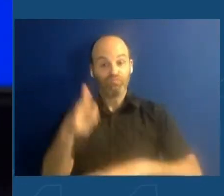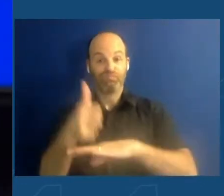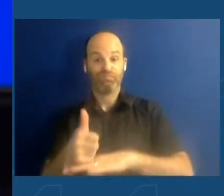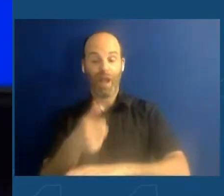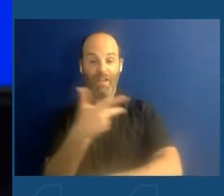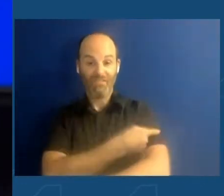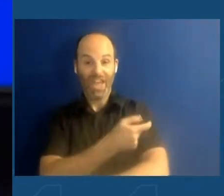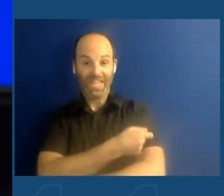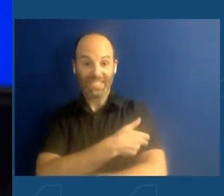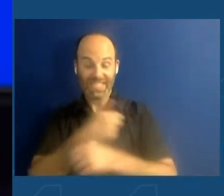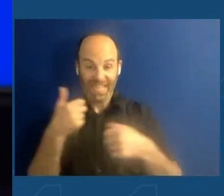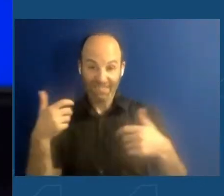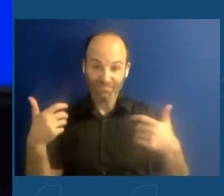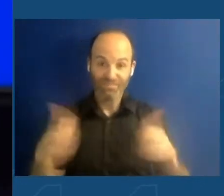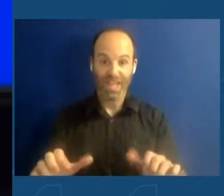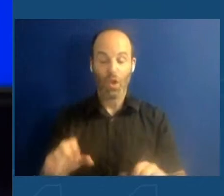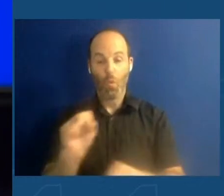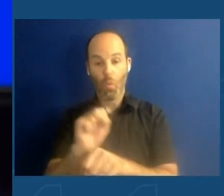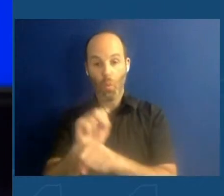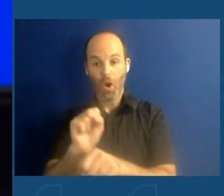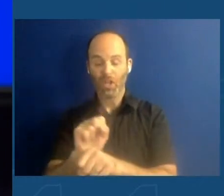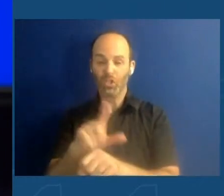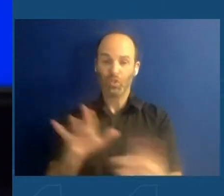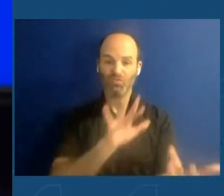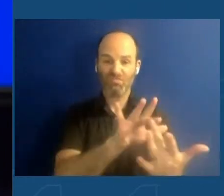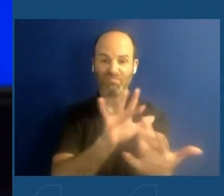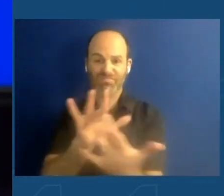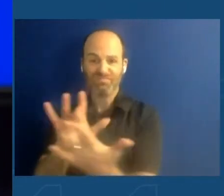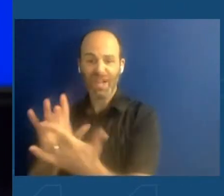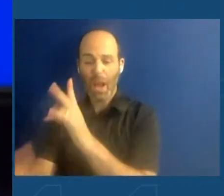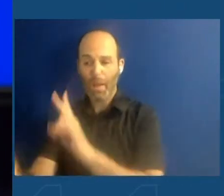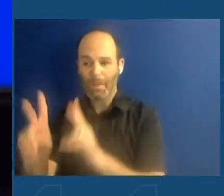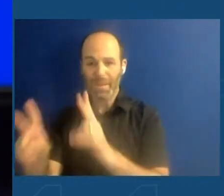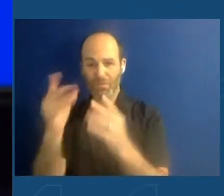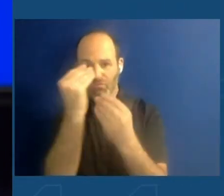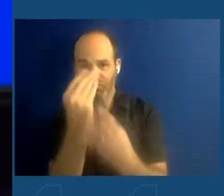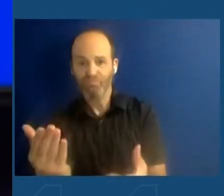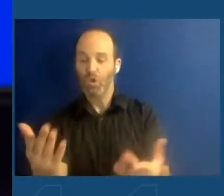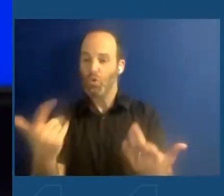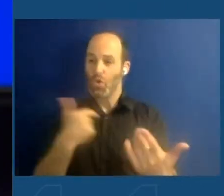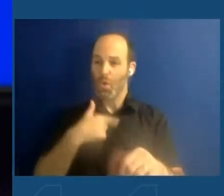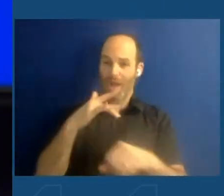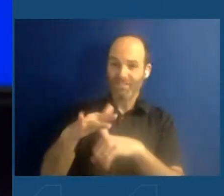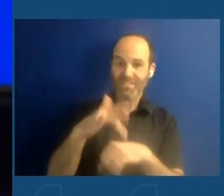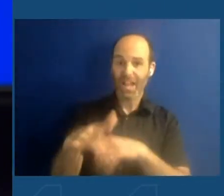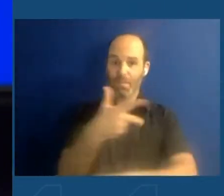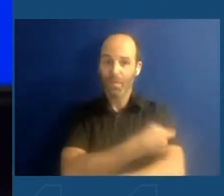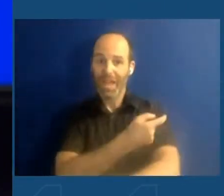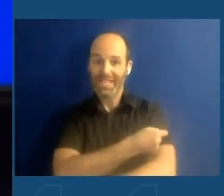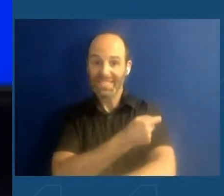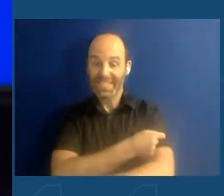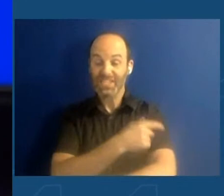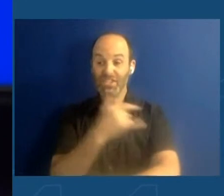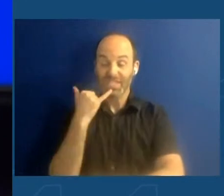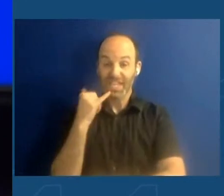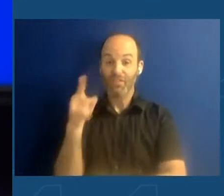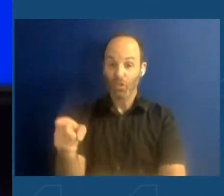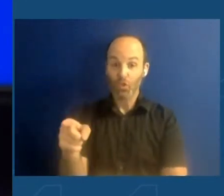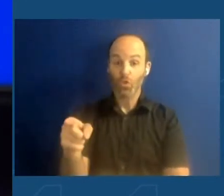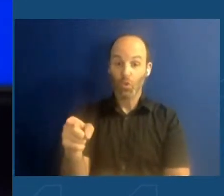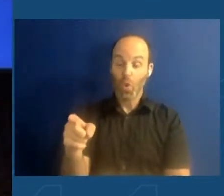reach out to people and make sure that they're aware of the opportunity to be vaccinated if they're